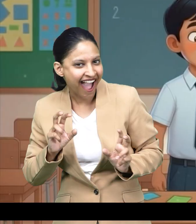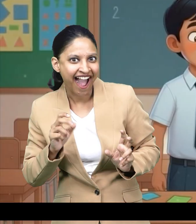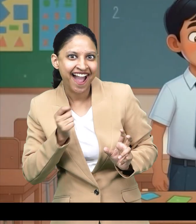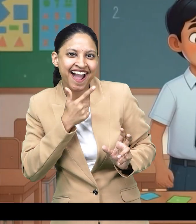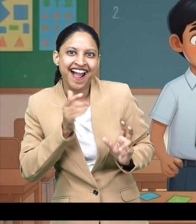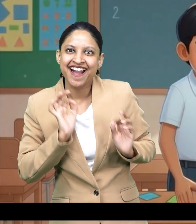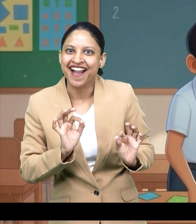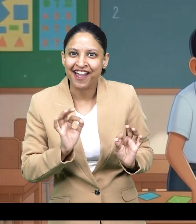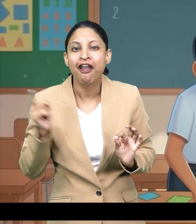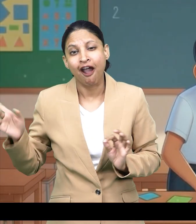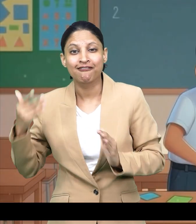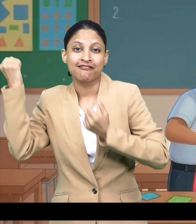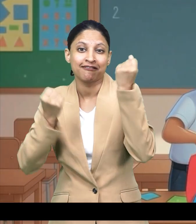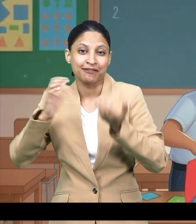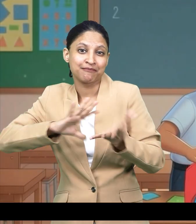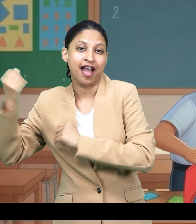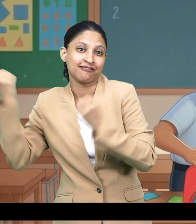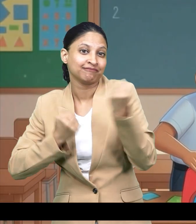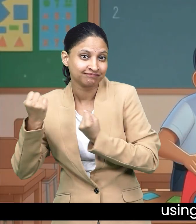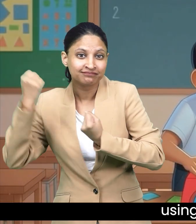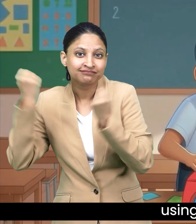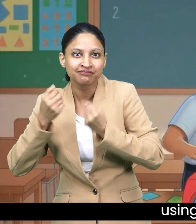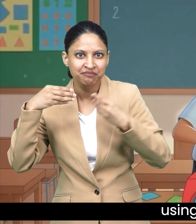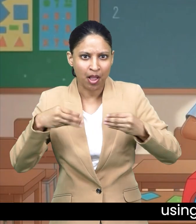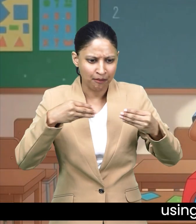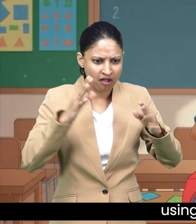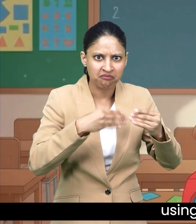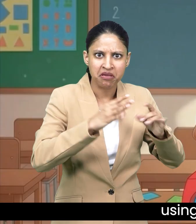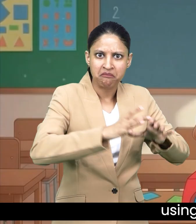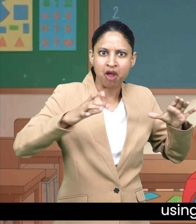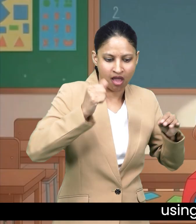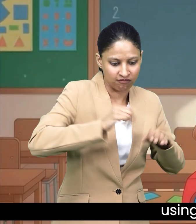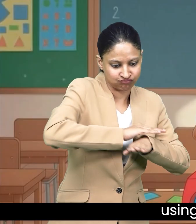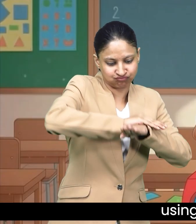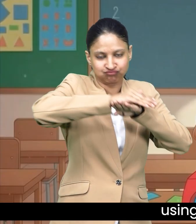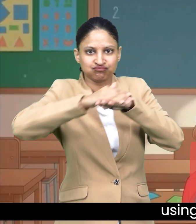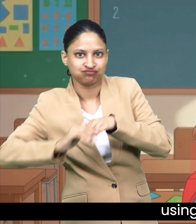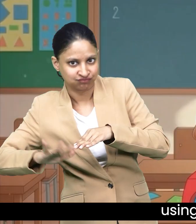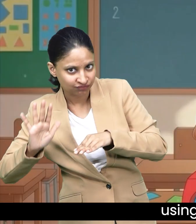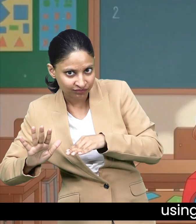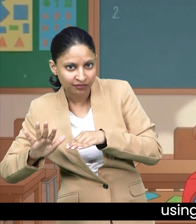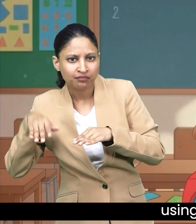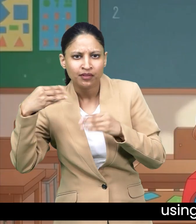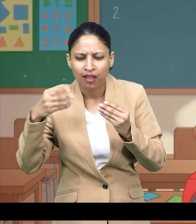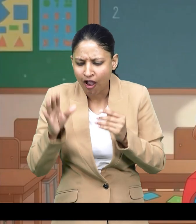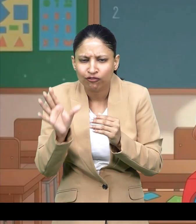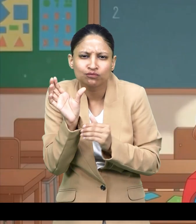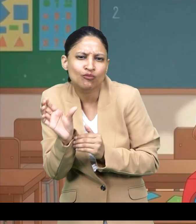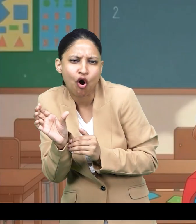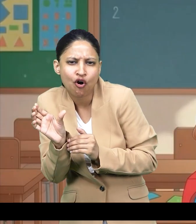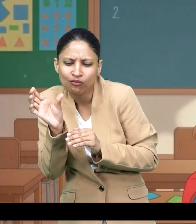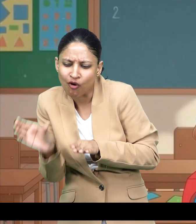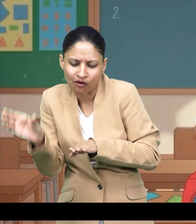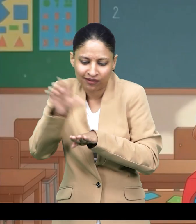Raju smiled and said, "I made a car using a big flat piece for the body, a